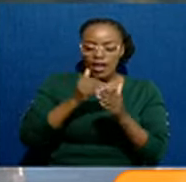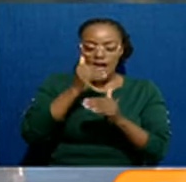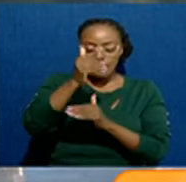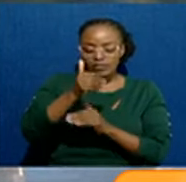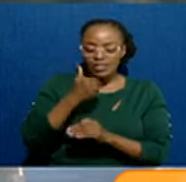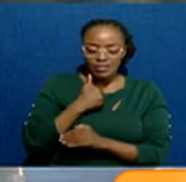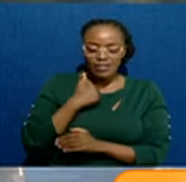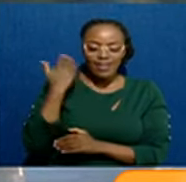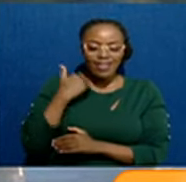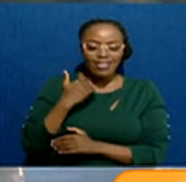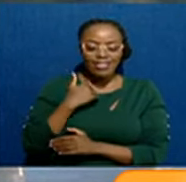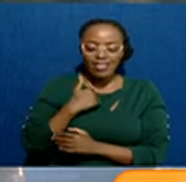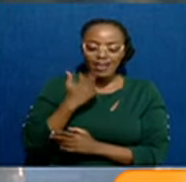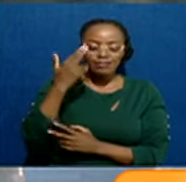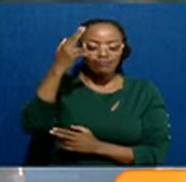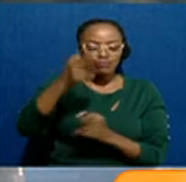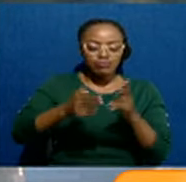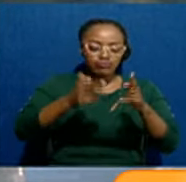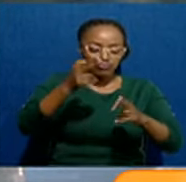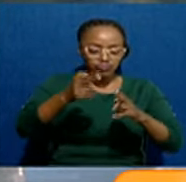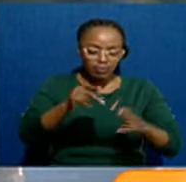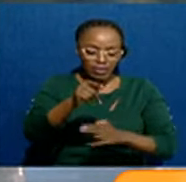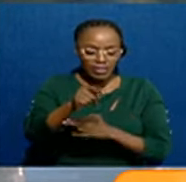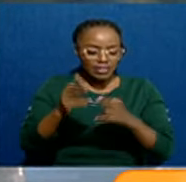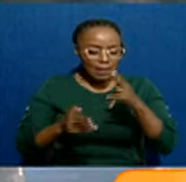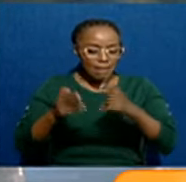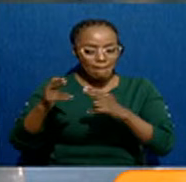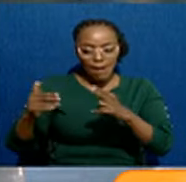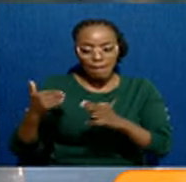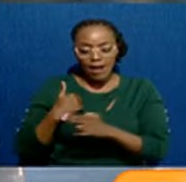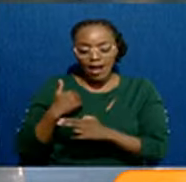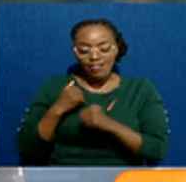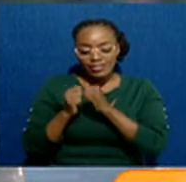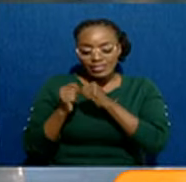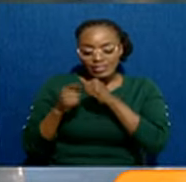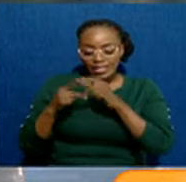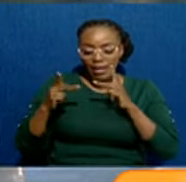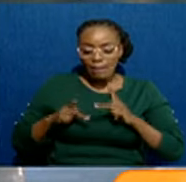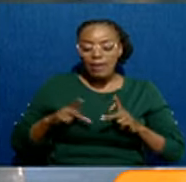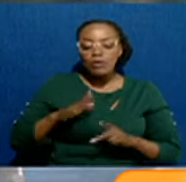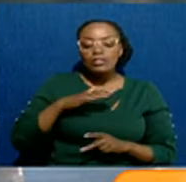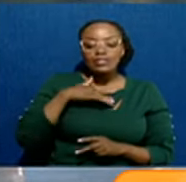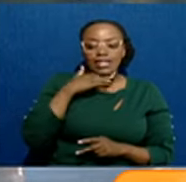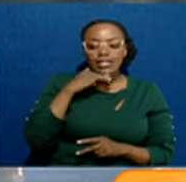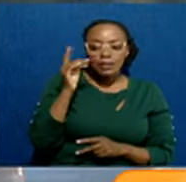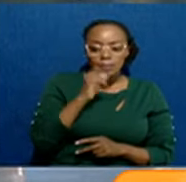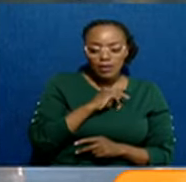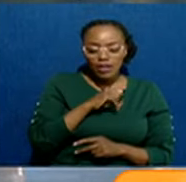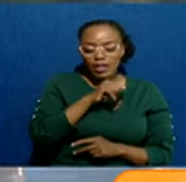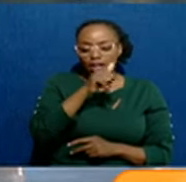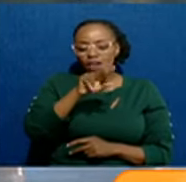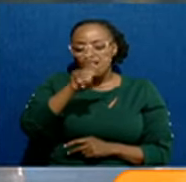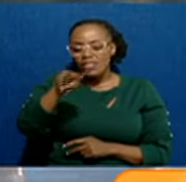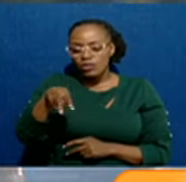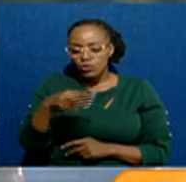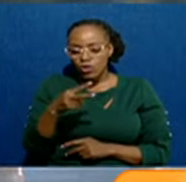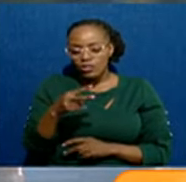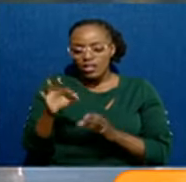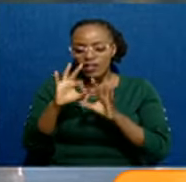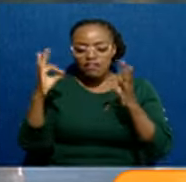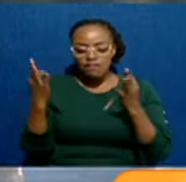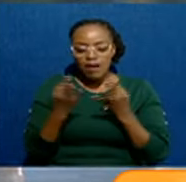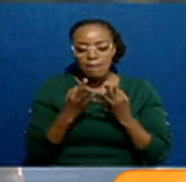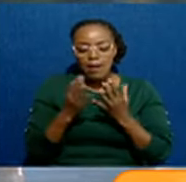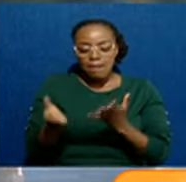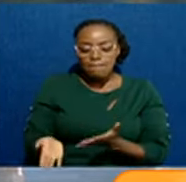banditry attacks in the region. Now, the attacks have claimed the lives of 16 people and displaced more than 2,000 families